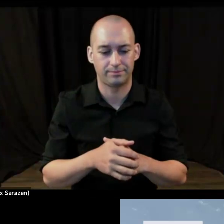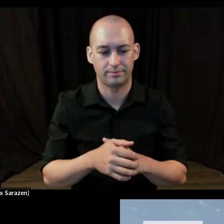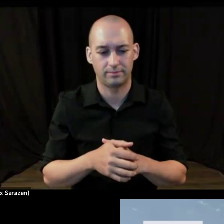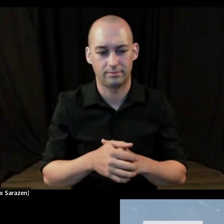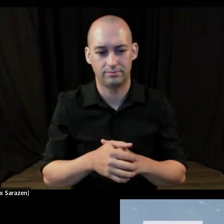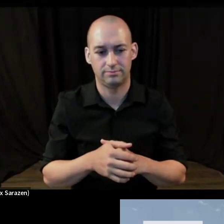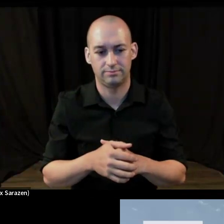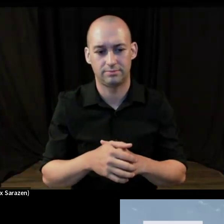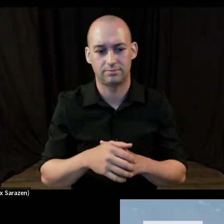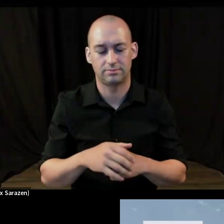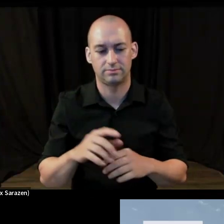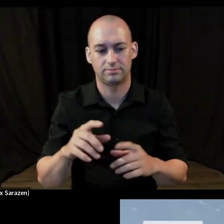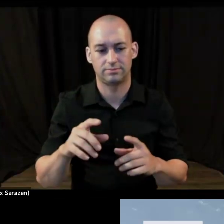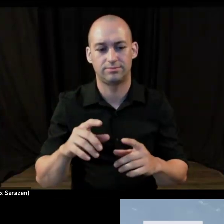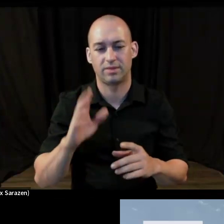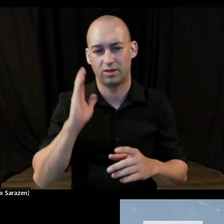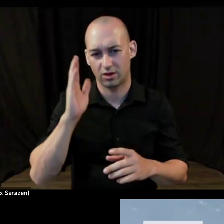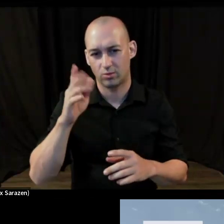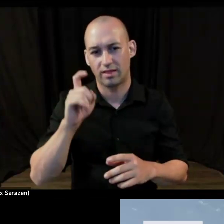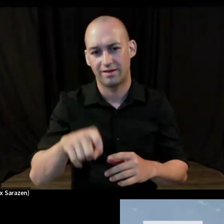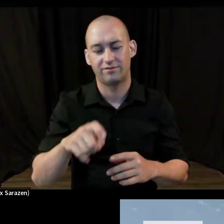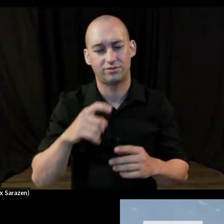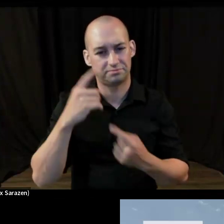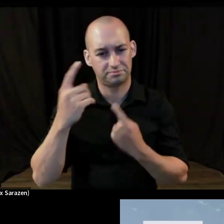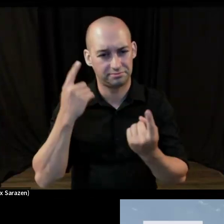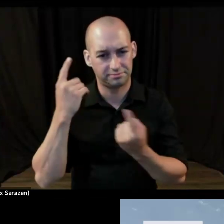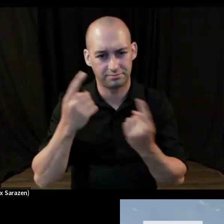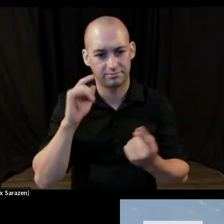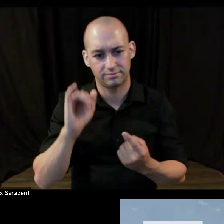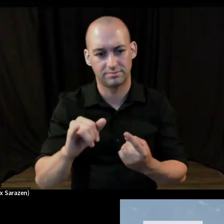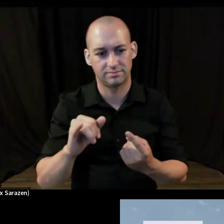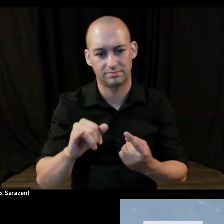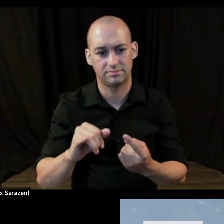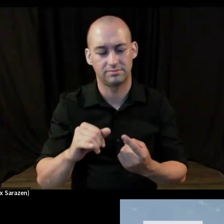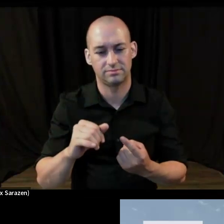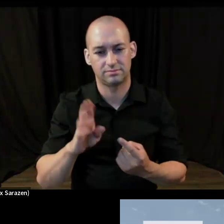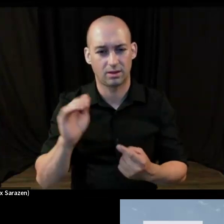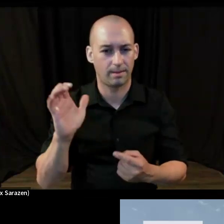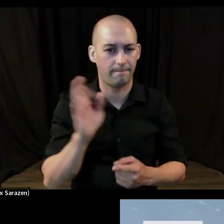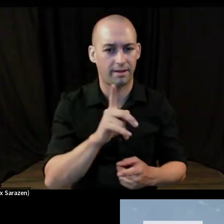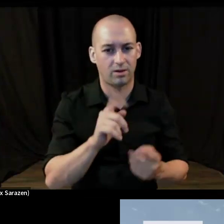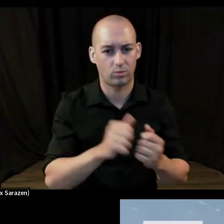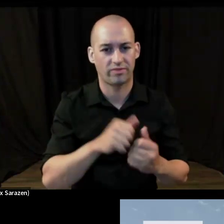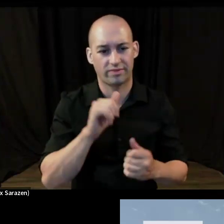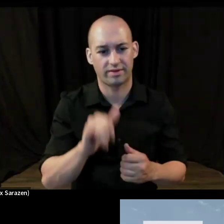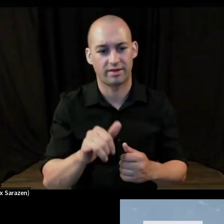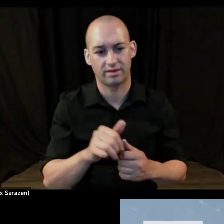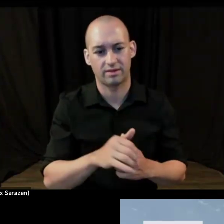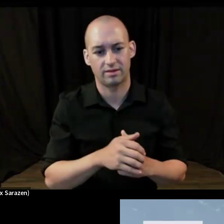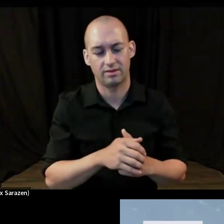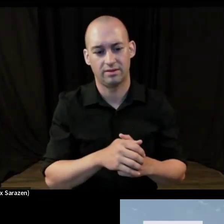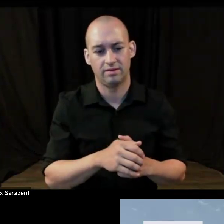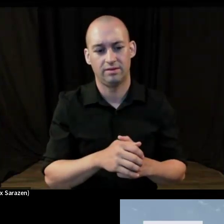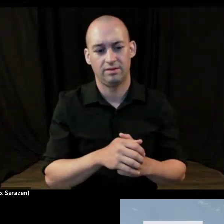You know, we're gonna have to take that down and come back with that. And if Right. Alex Vaughn